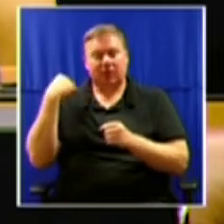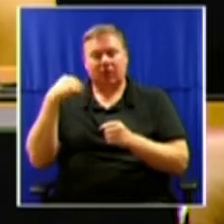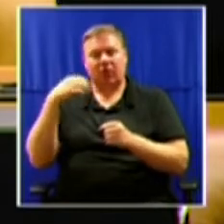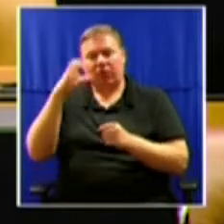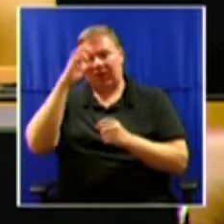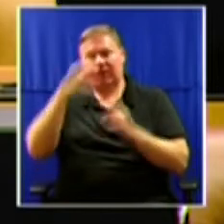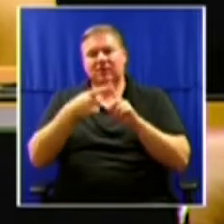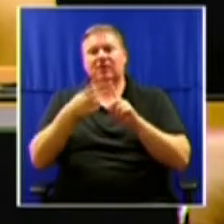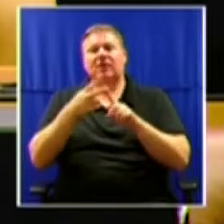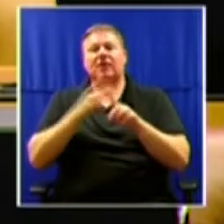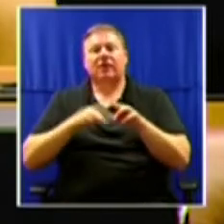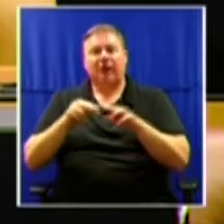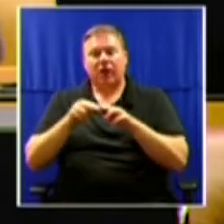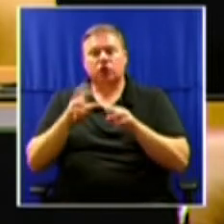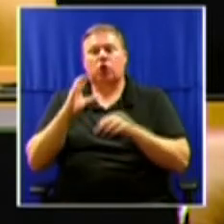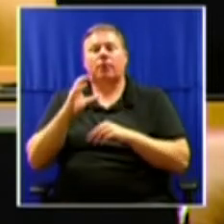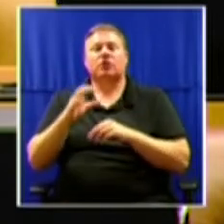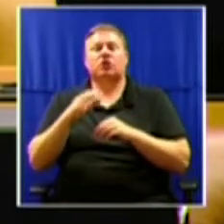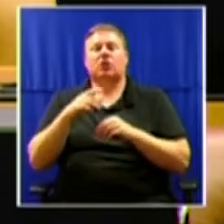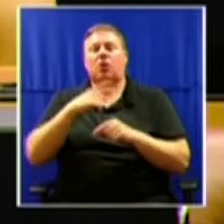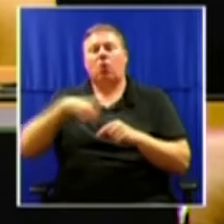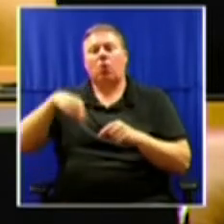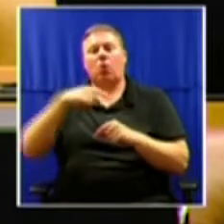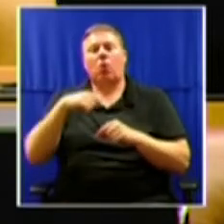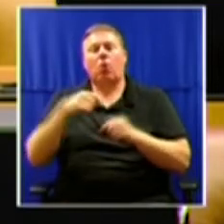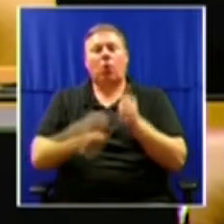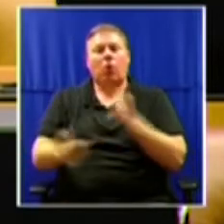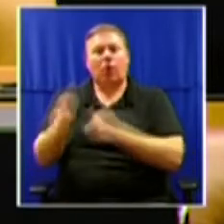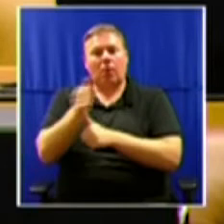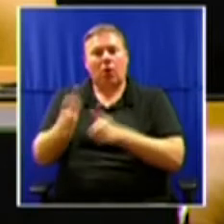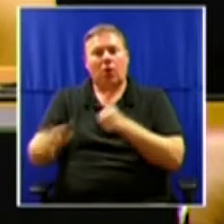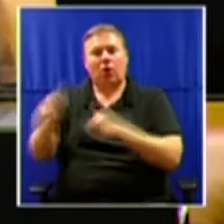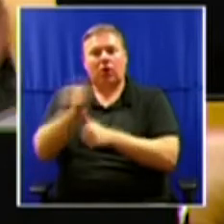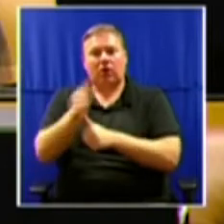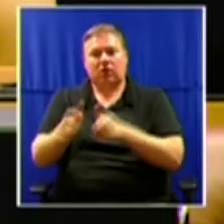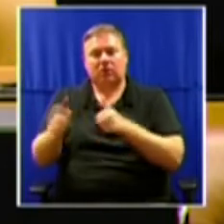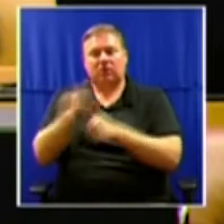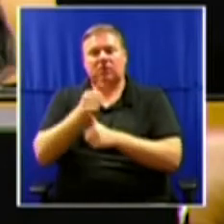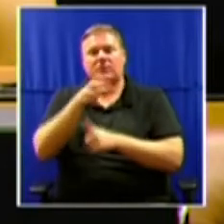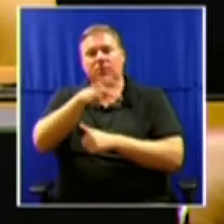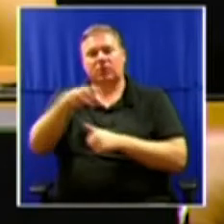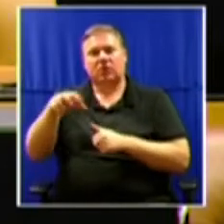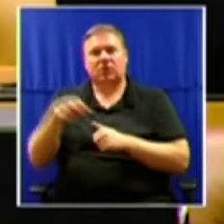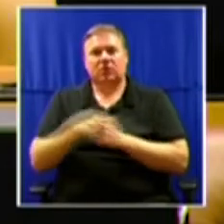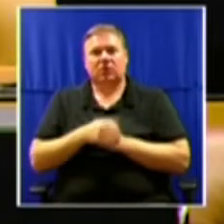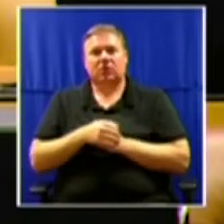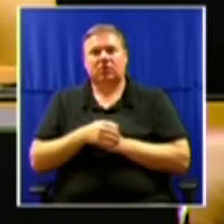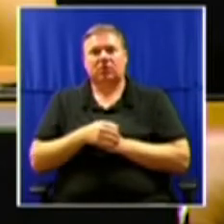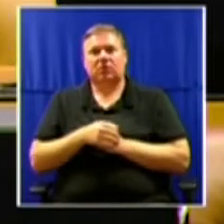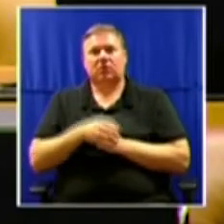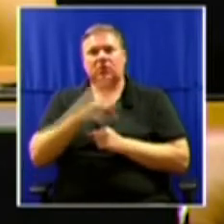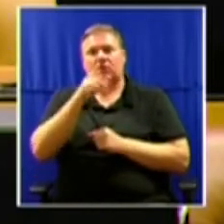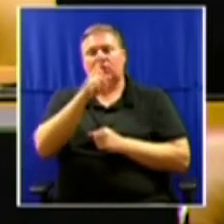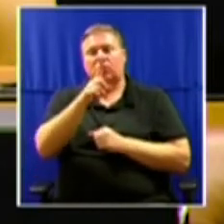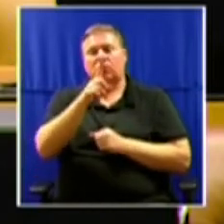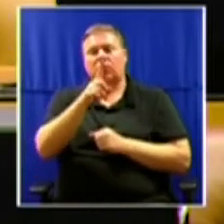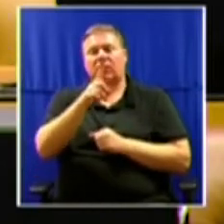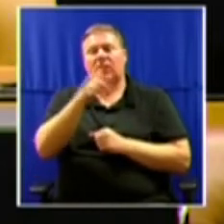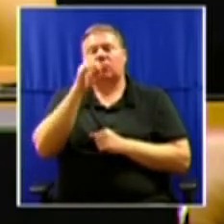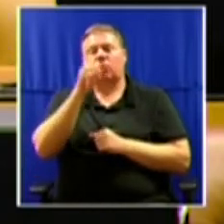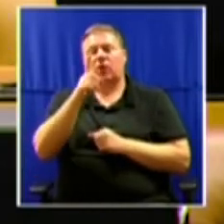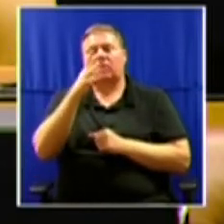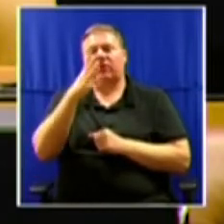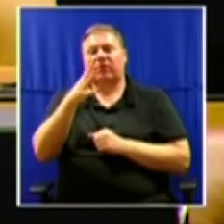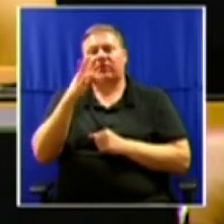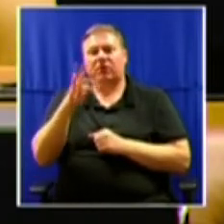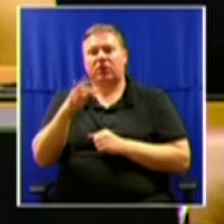Commissioner, all commanders of the stations, 1,153 of them,